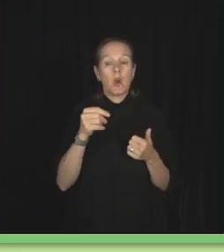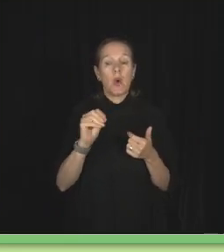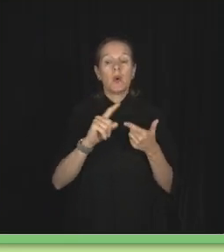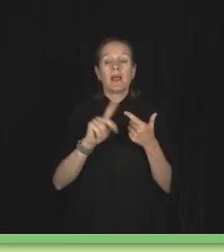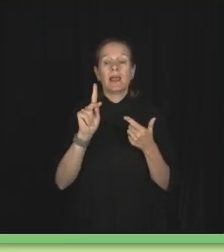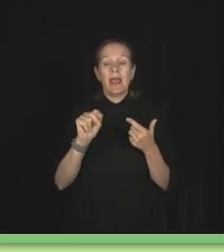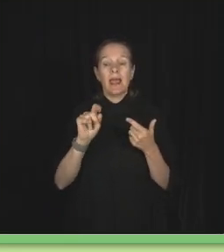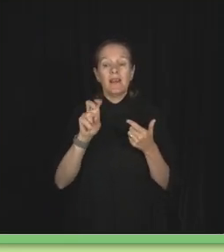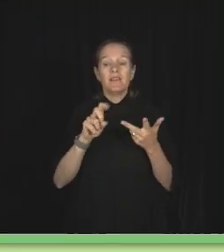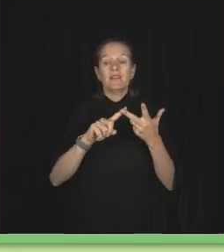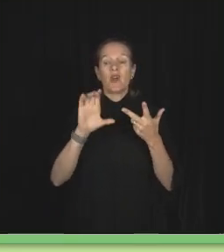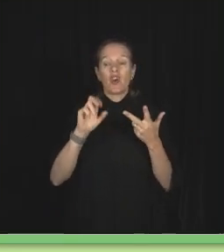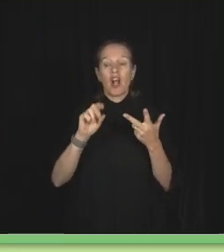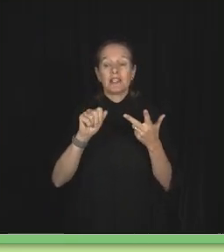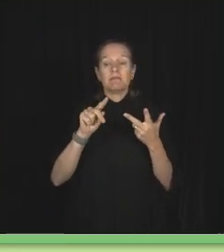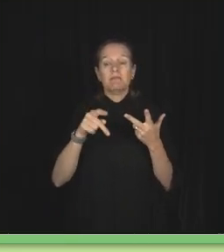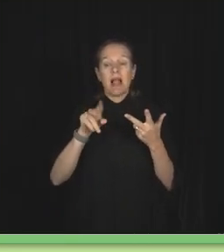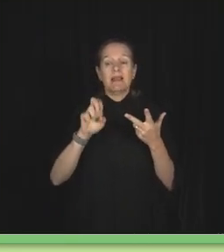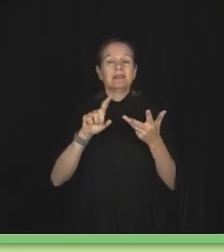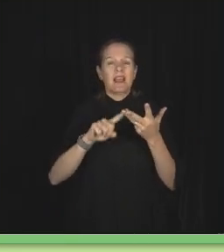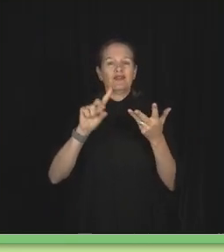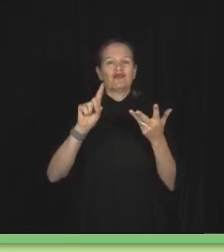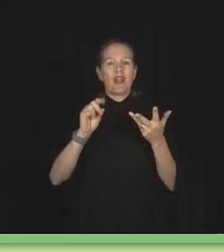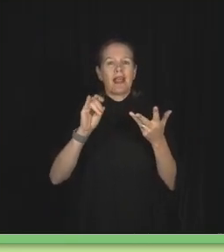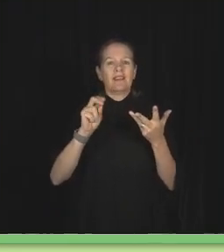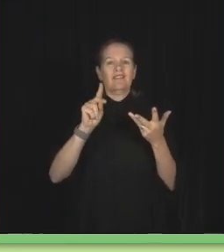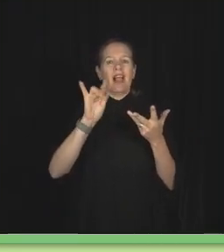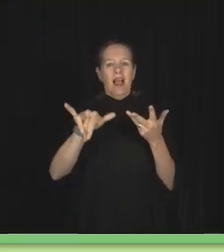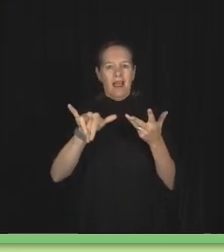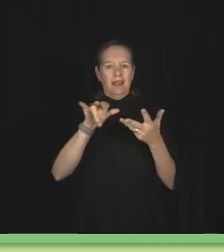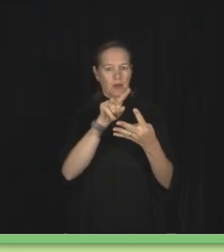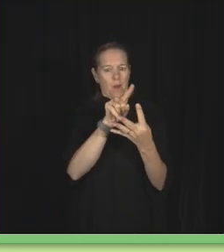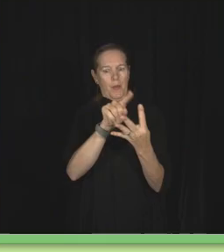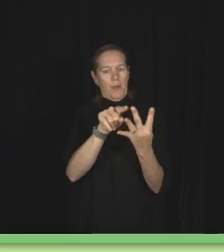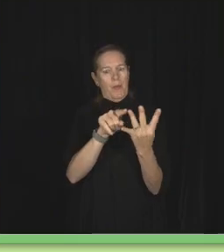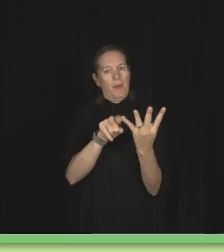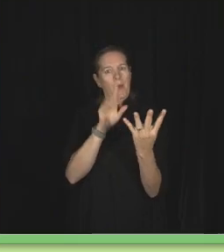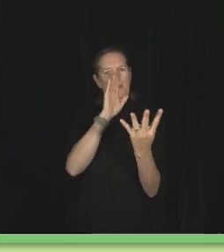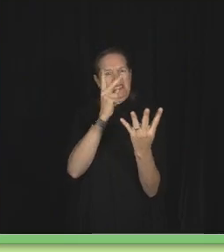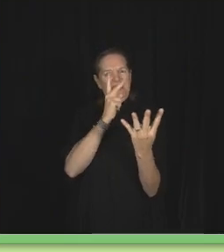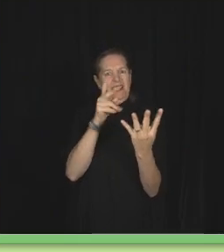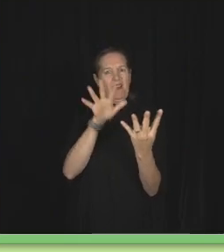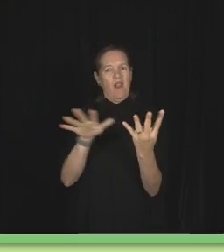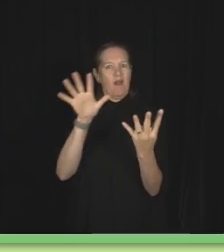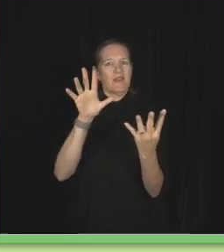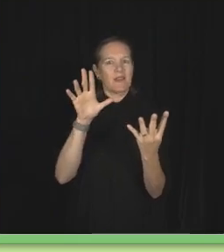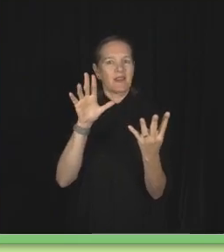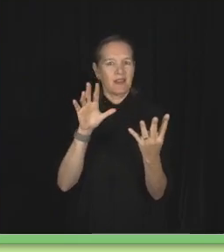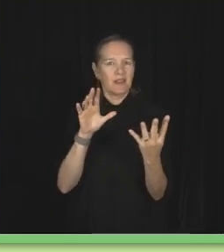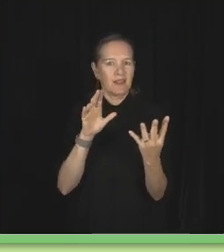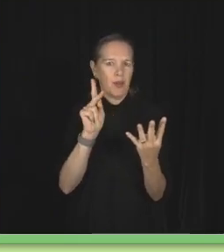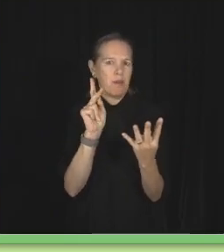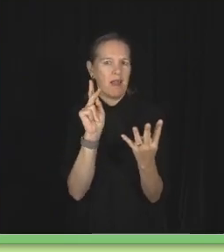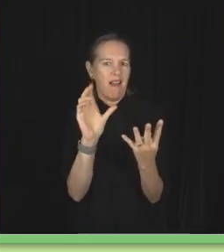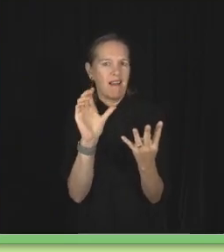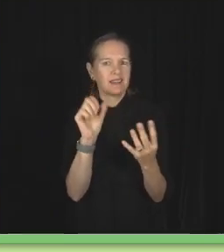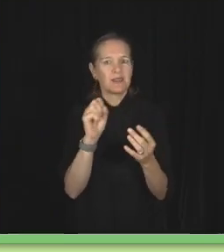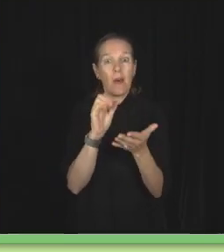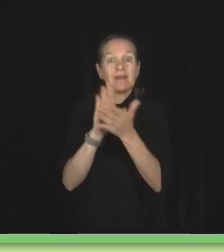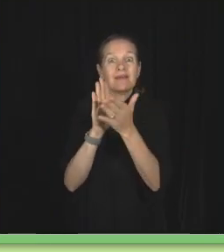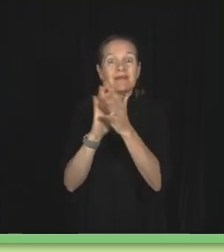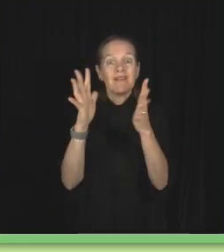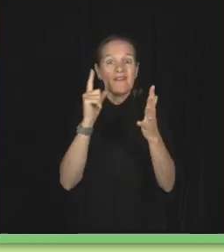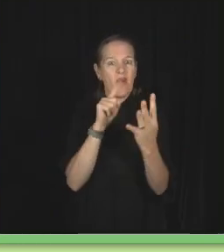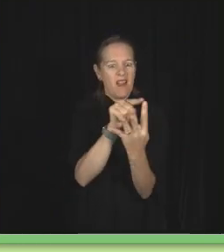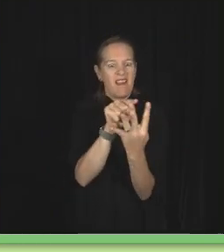and Dragonfly all graduate this year, and you'll see them all throughout KubeCon and the Project Pavilion and so on. So a hand of applause for these great projects